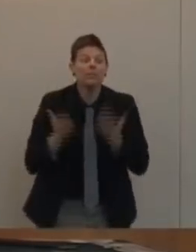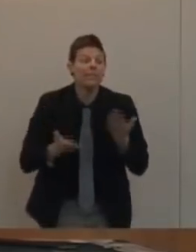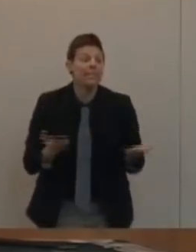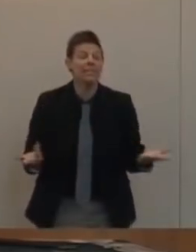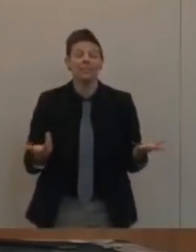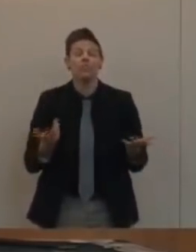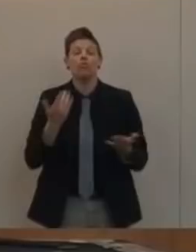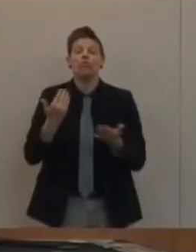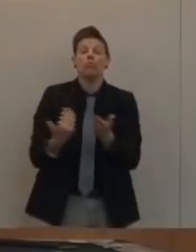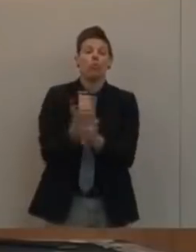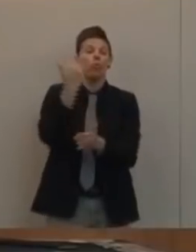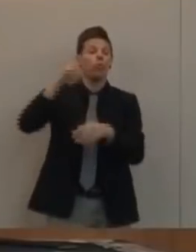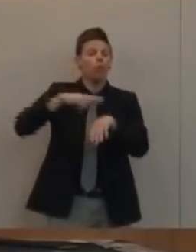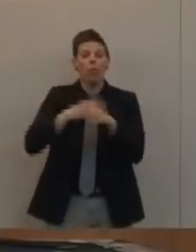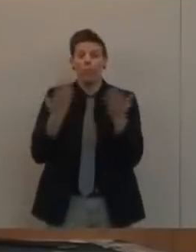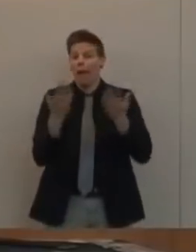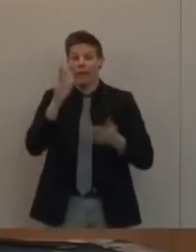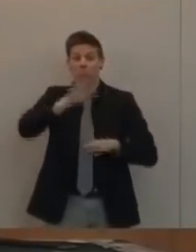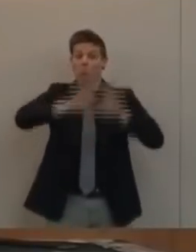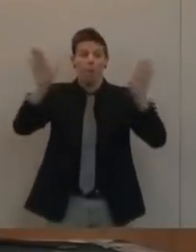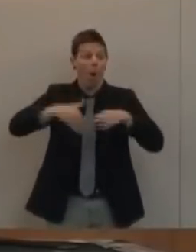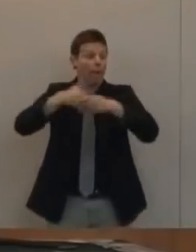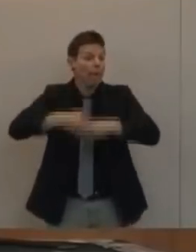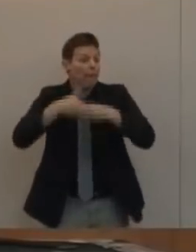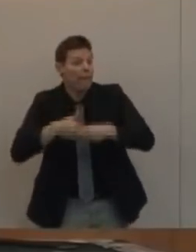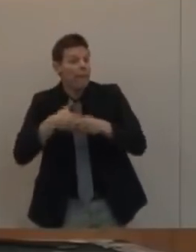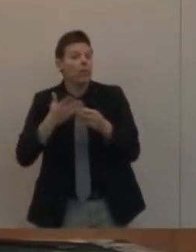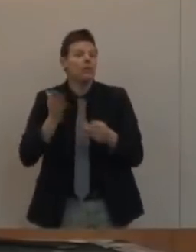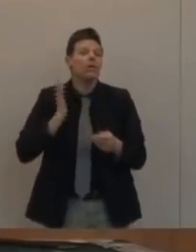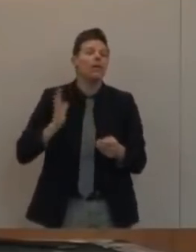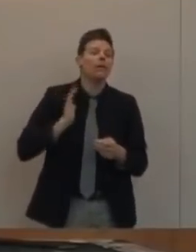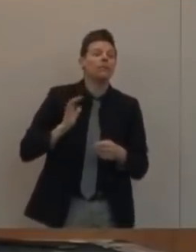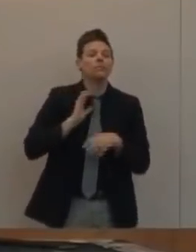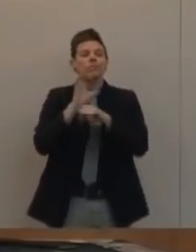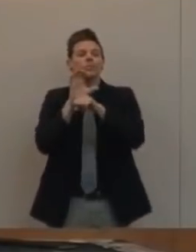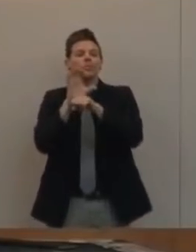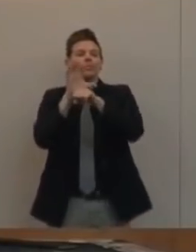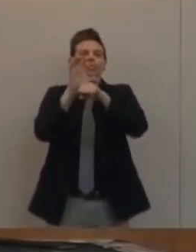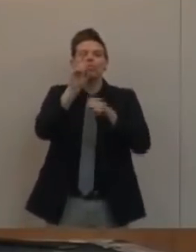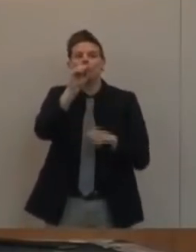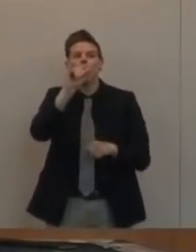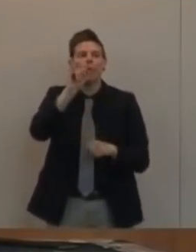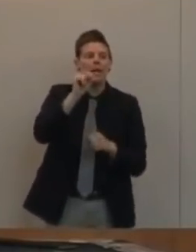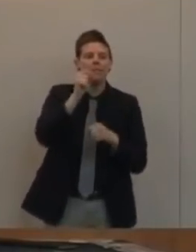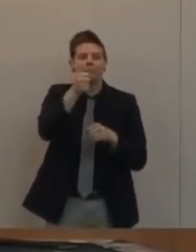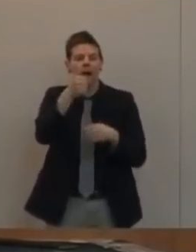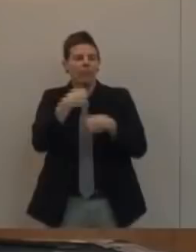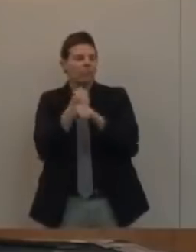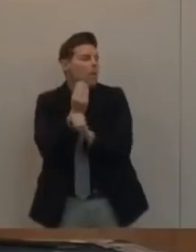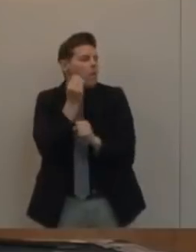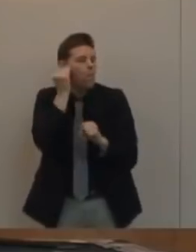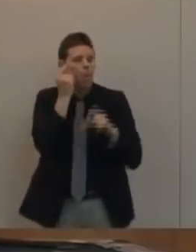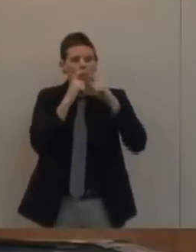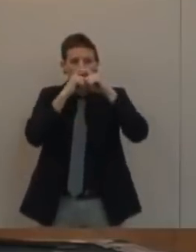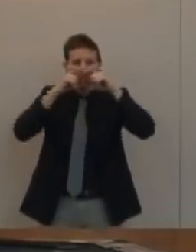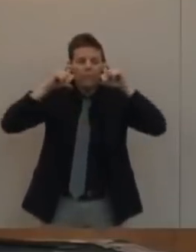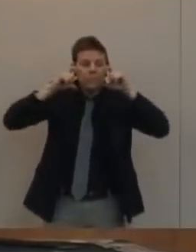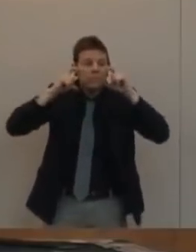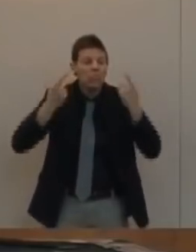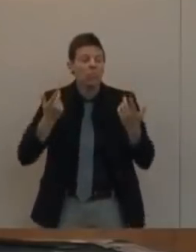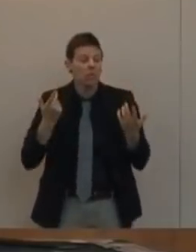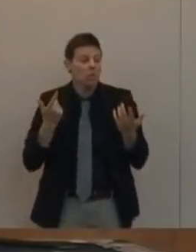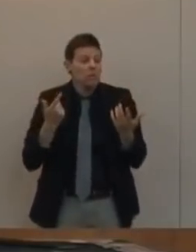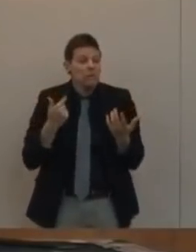hands. We get accustomed to wearing these do-it-yourself non-medical masks. So we're taking all that into